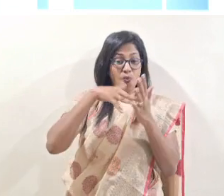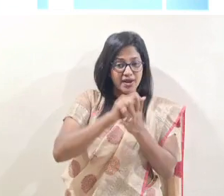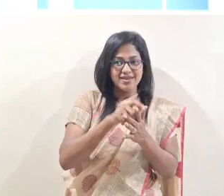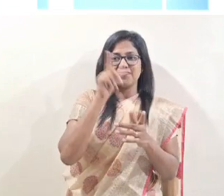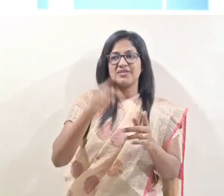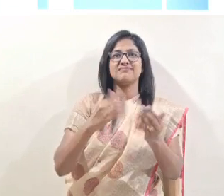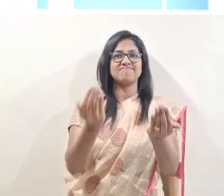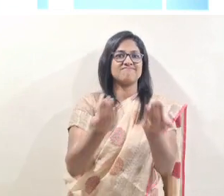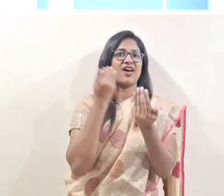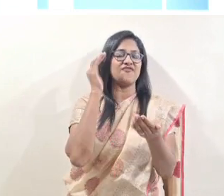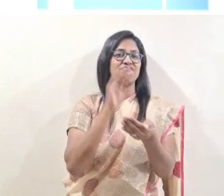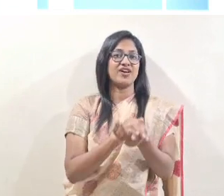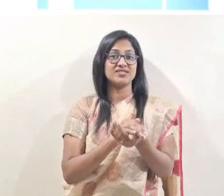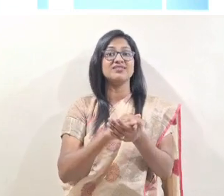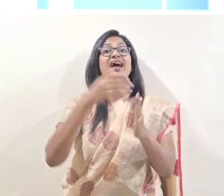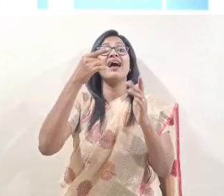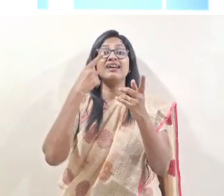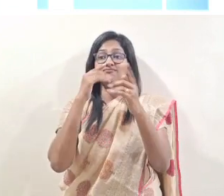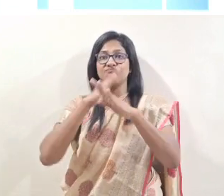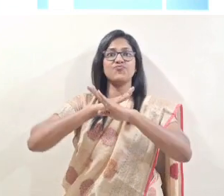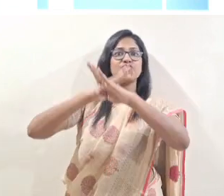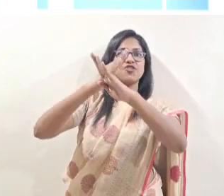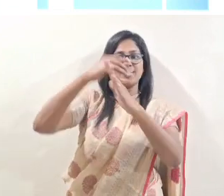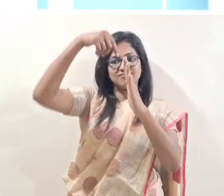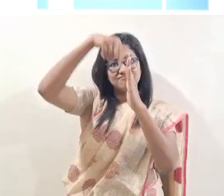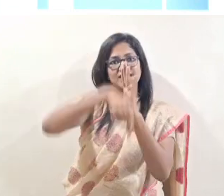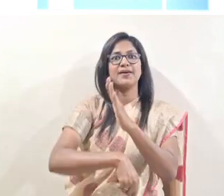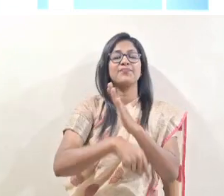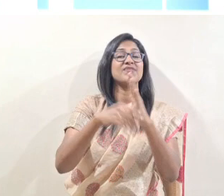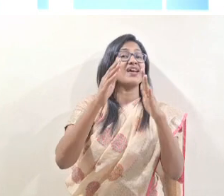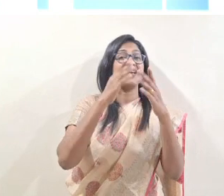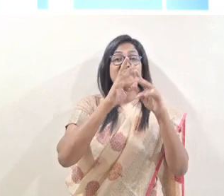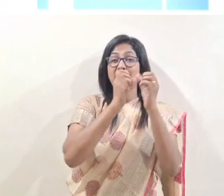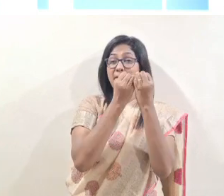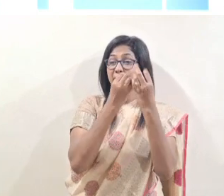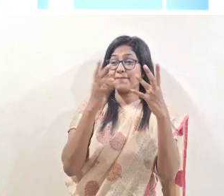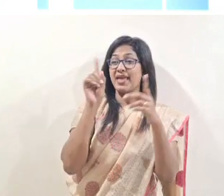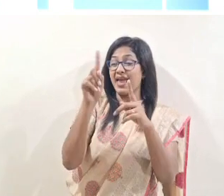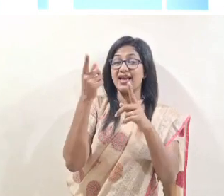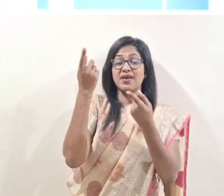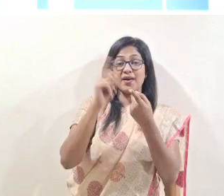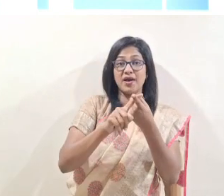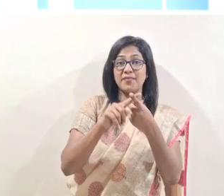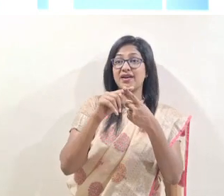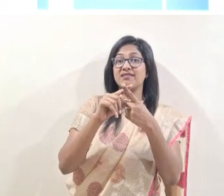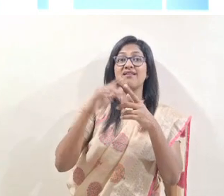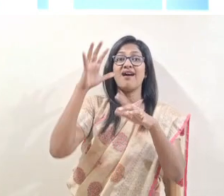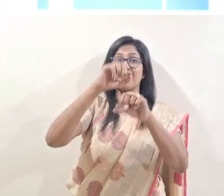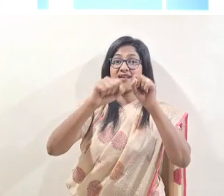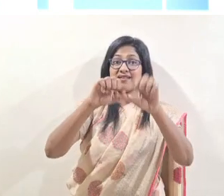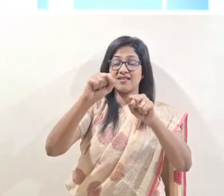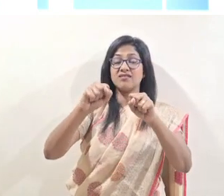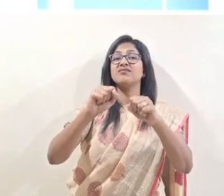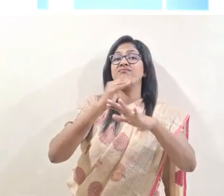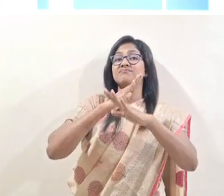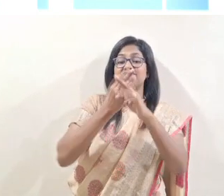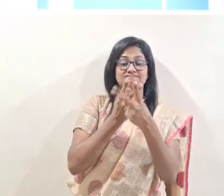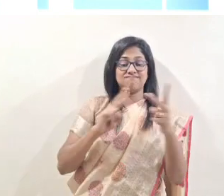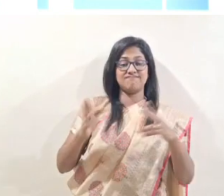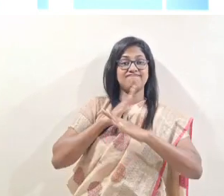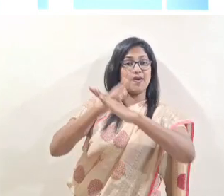then defense in depth. So you have to have multiple defenses against these cyber attacks.